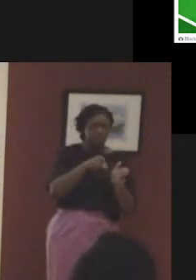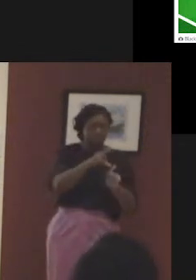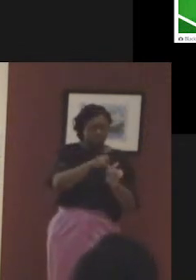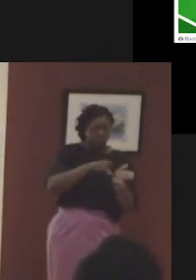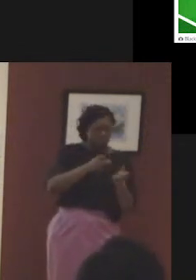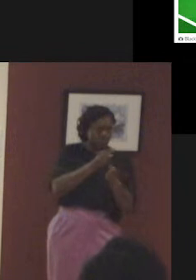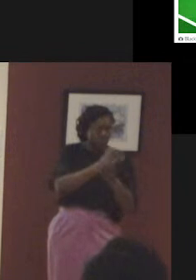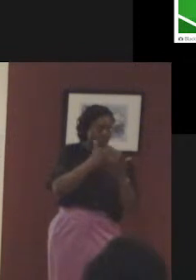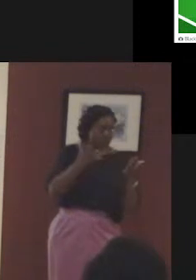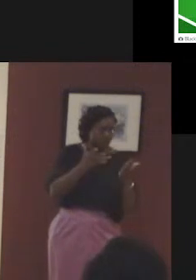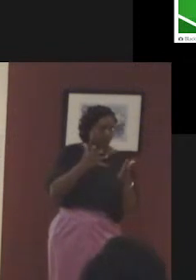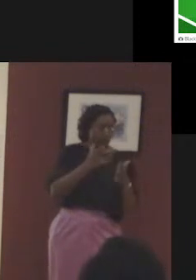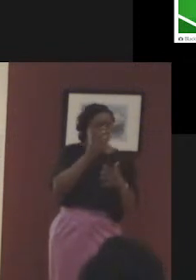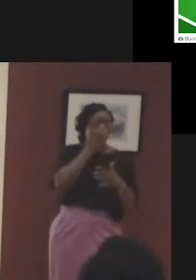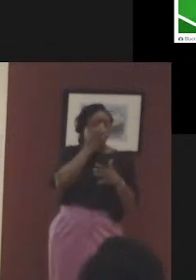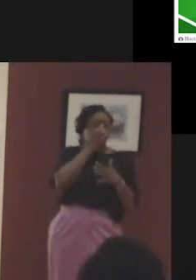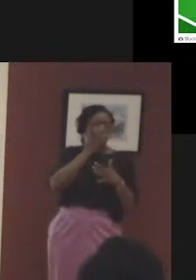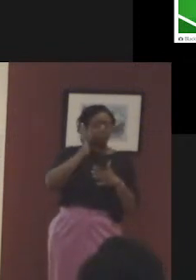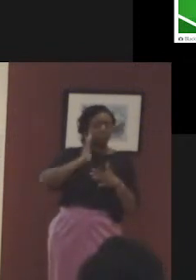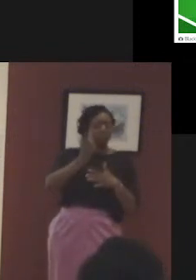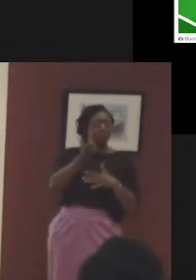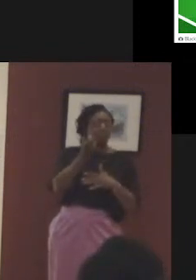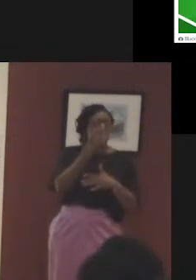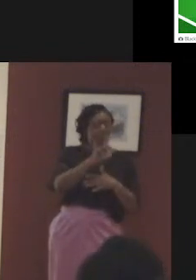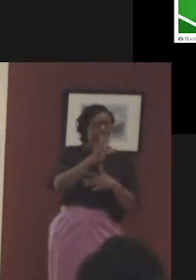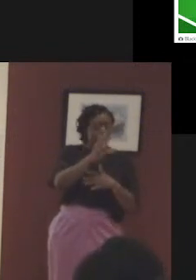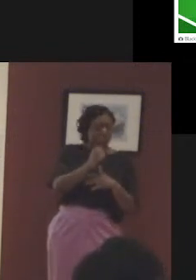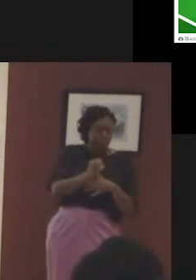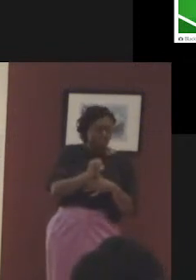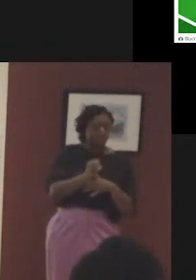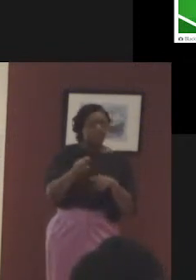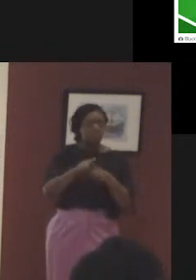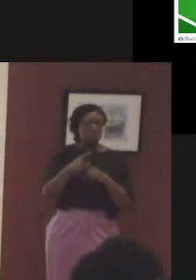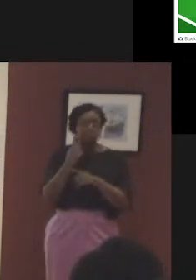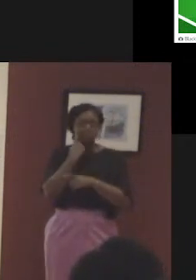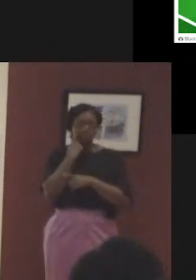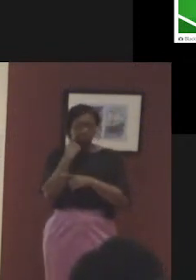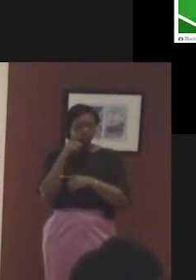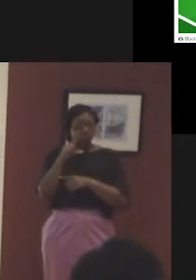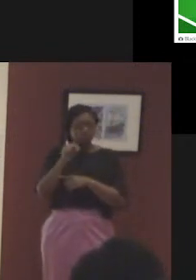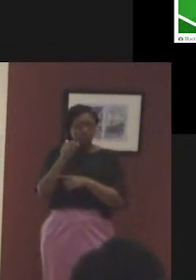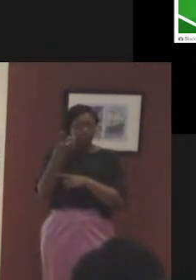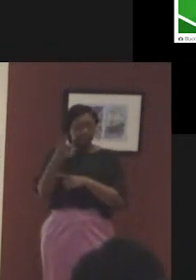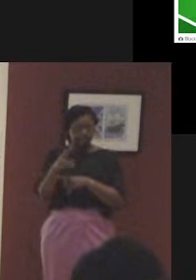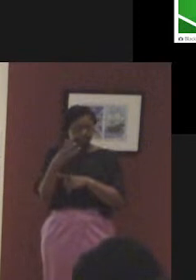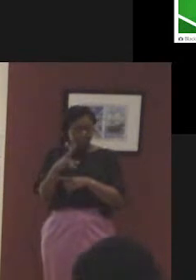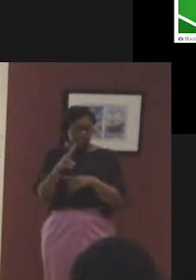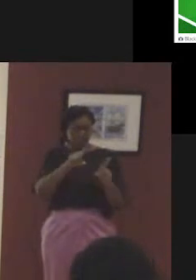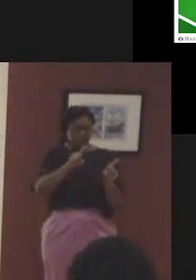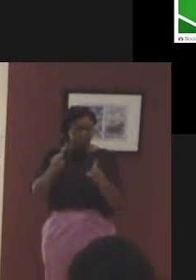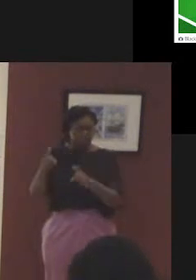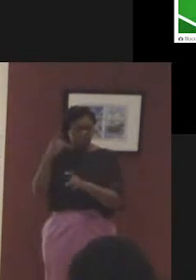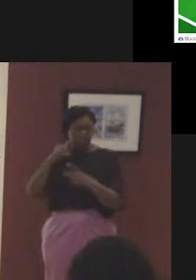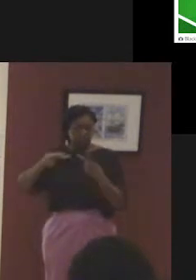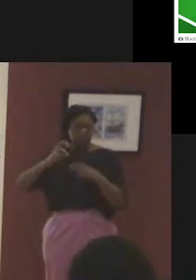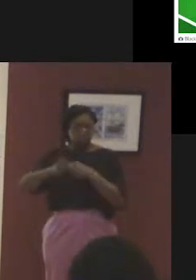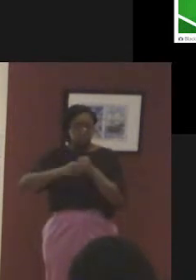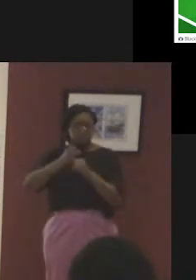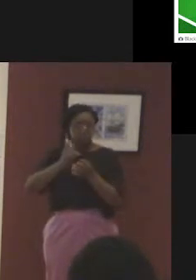Black women in the 1840s, to even a more recent 2016 survey of second-year medical students in